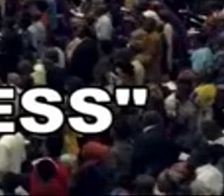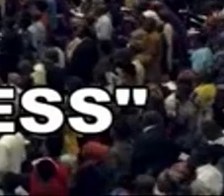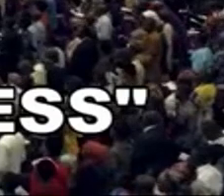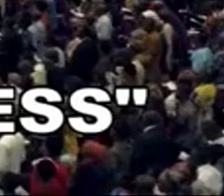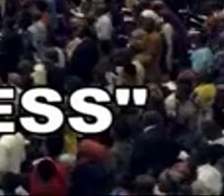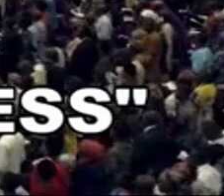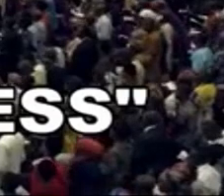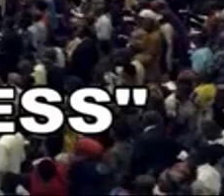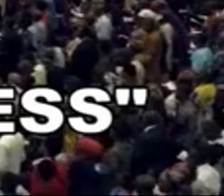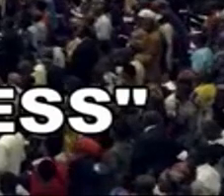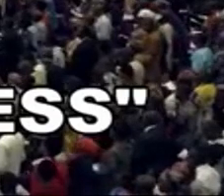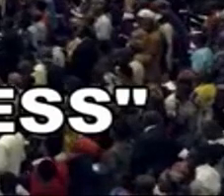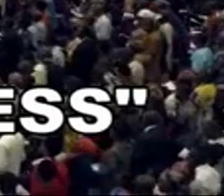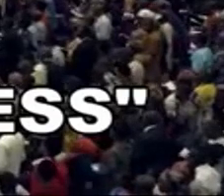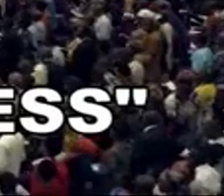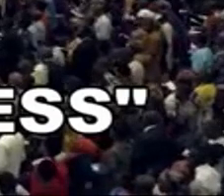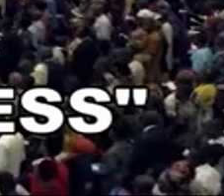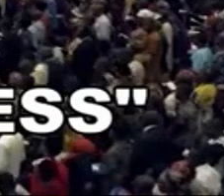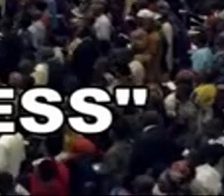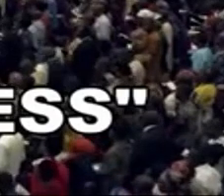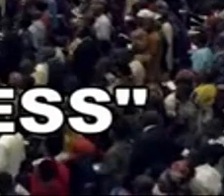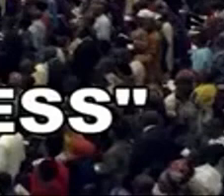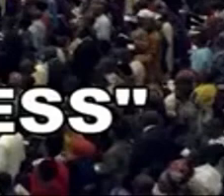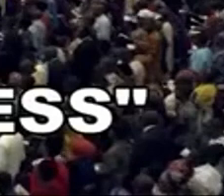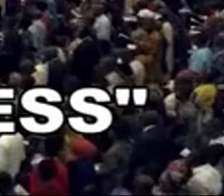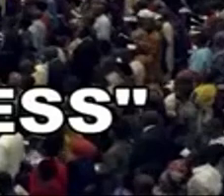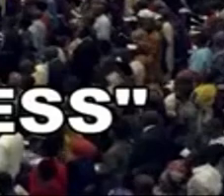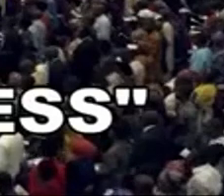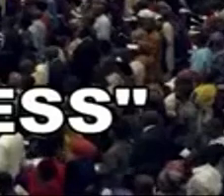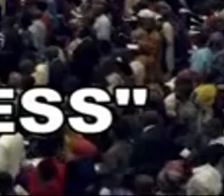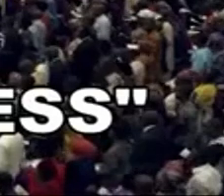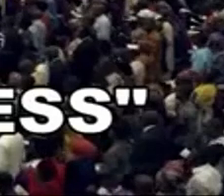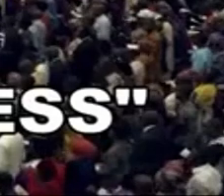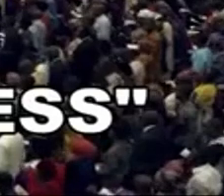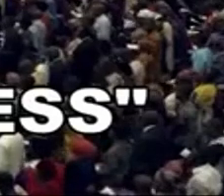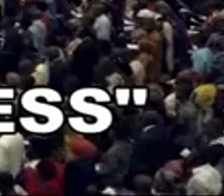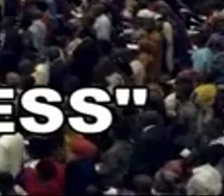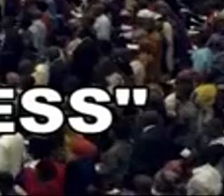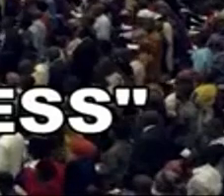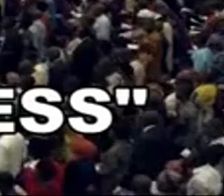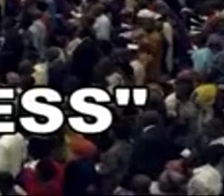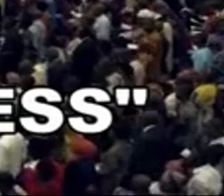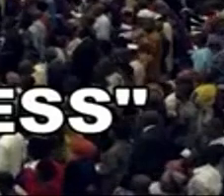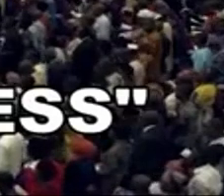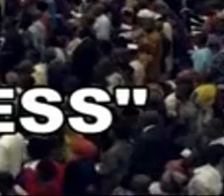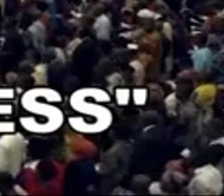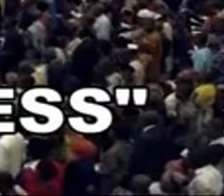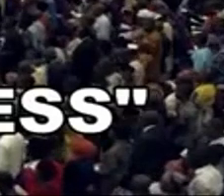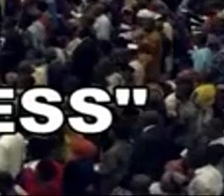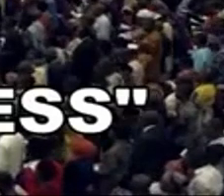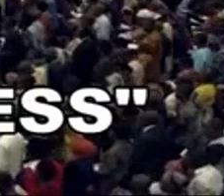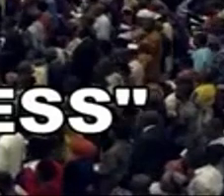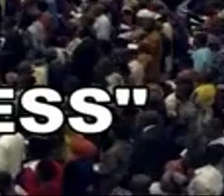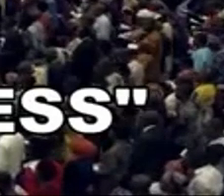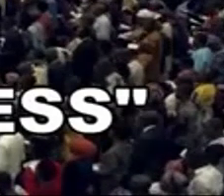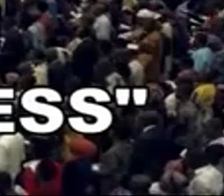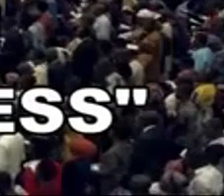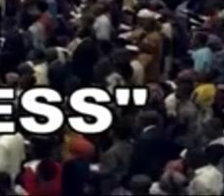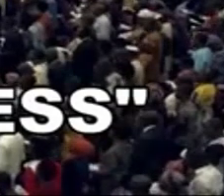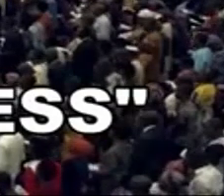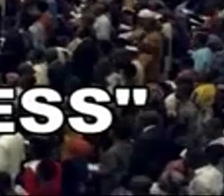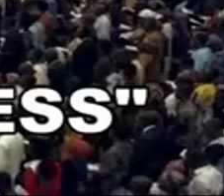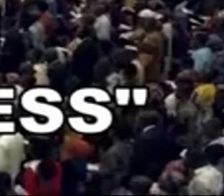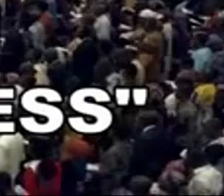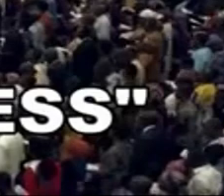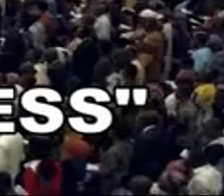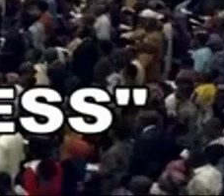sin. Called unto holiness, glorious thought, up from the wilderness wanderings brought, out